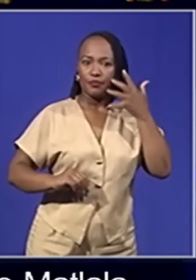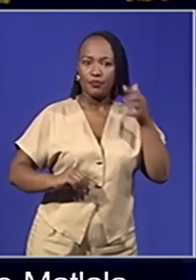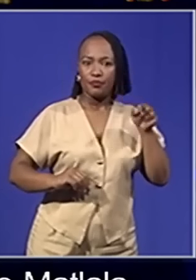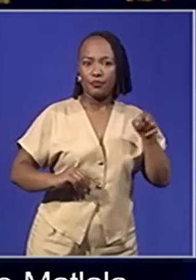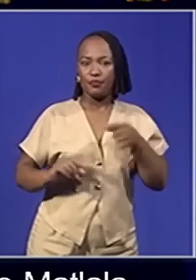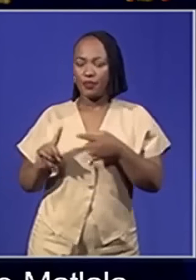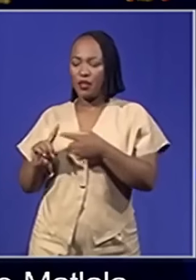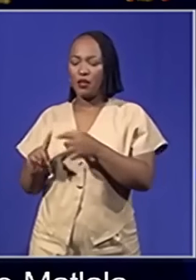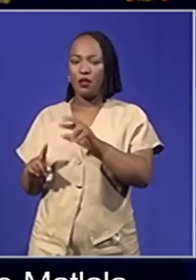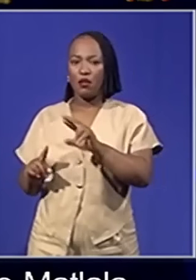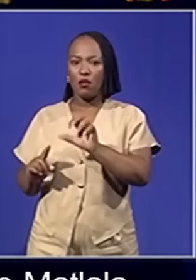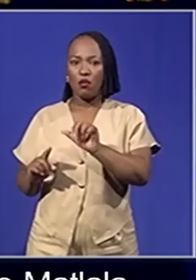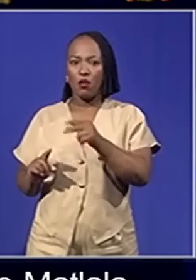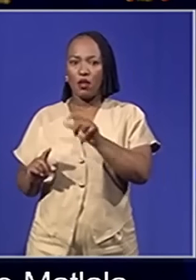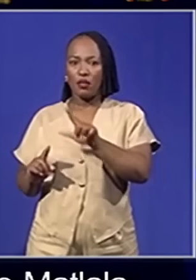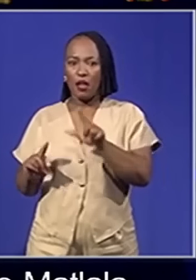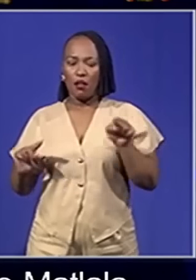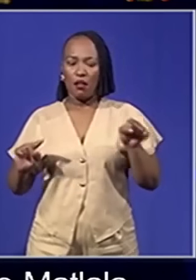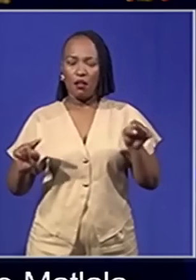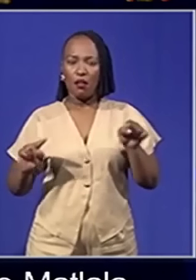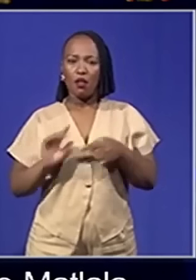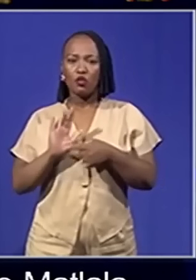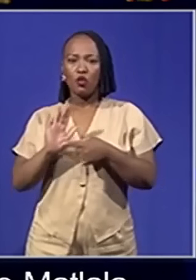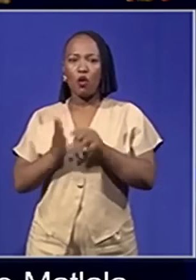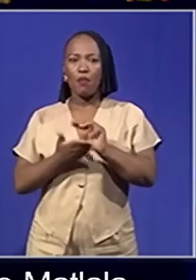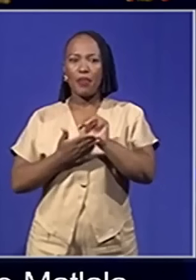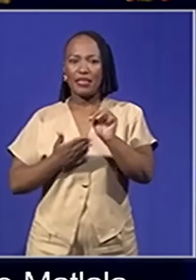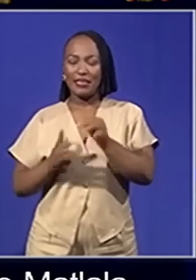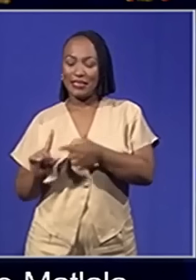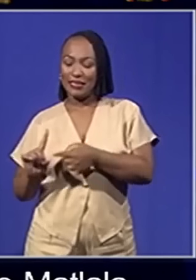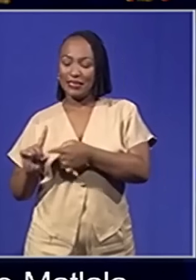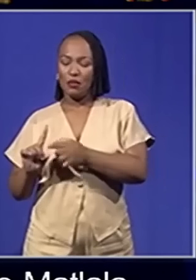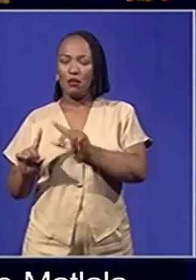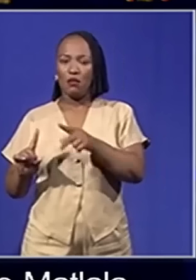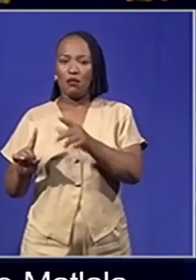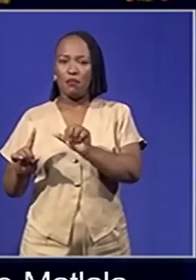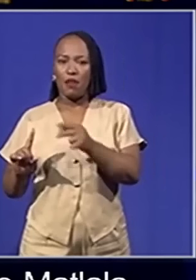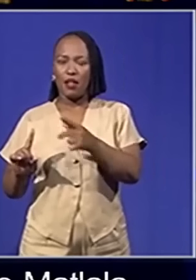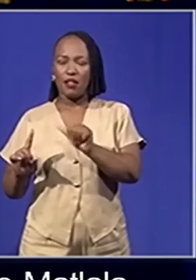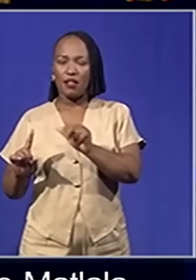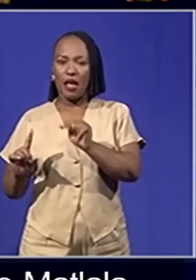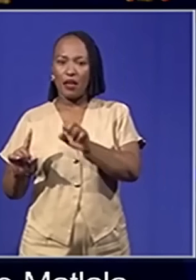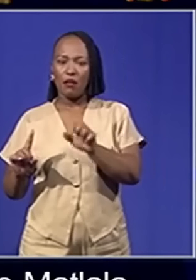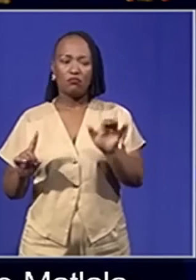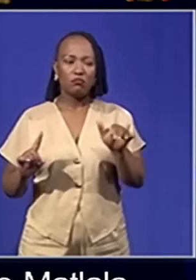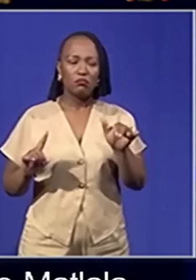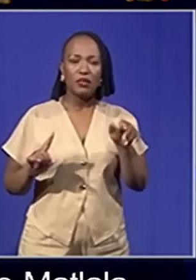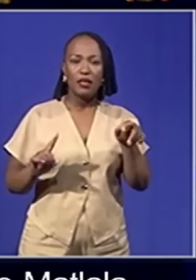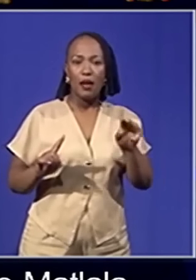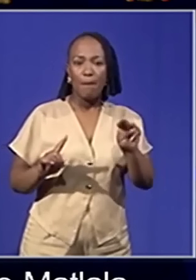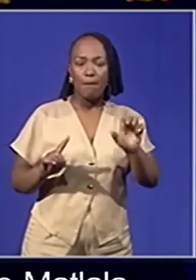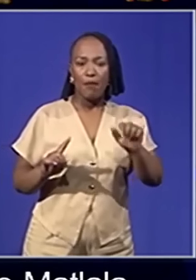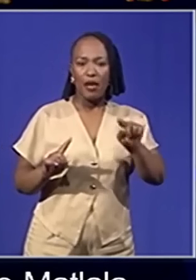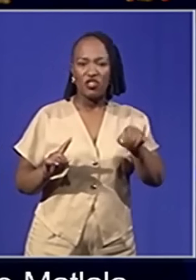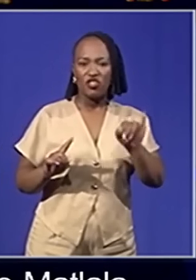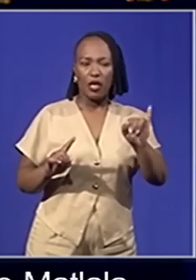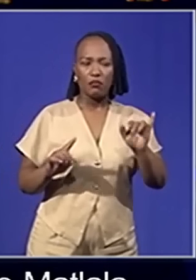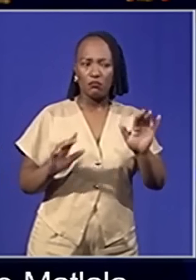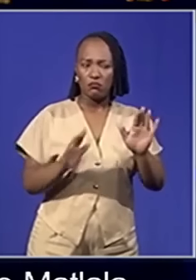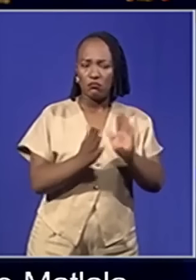Rachel Macheng, moo menyenyetsi e bontshang ha Pahlane a ne a kopa Macheng ho hlophisa kopano ya hae le Matlala.